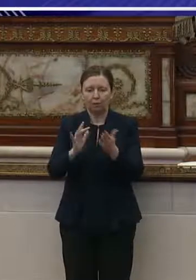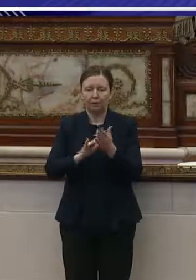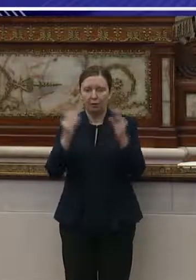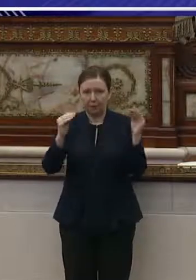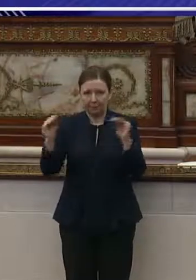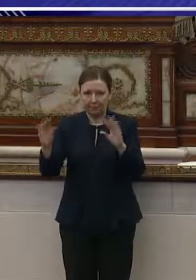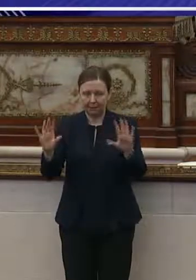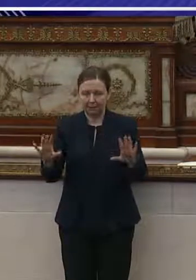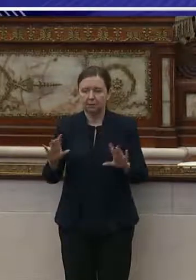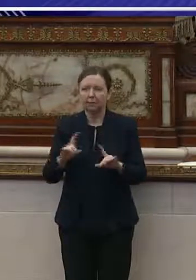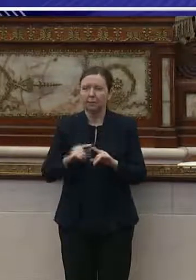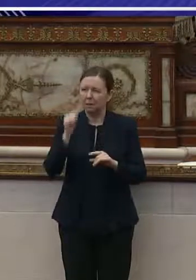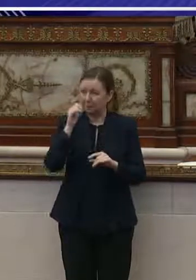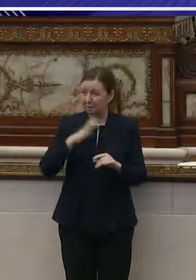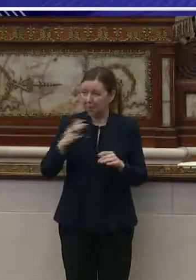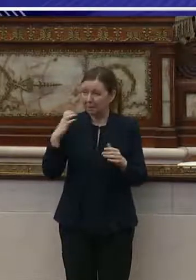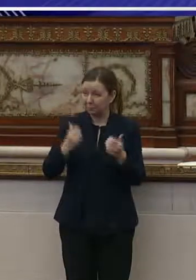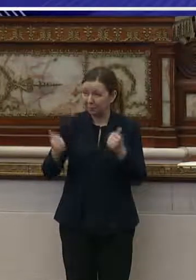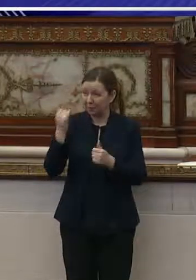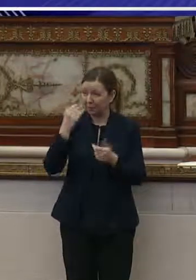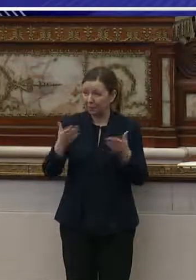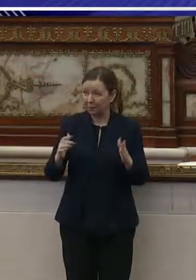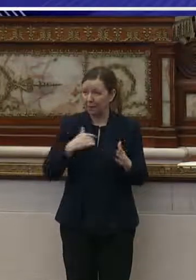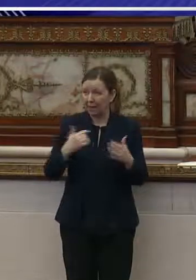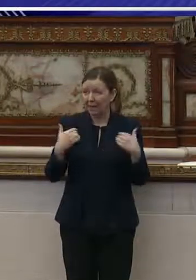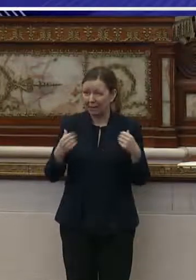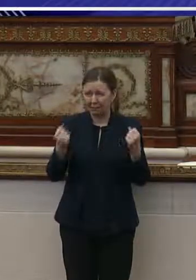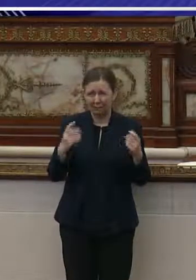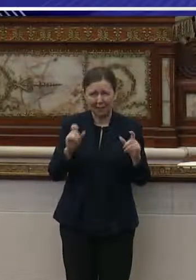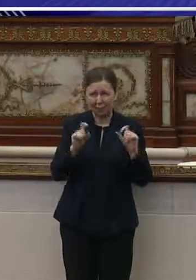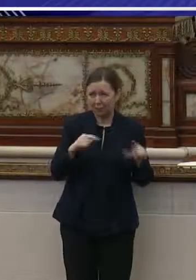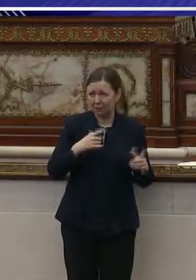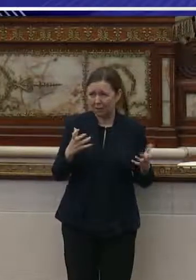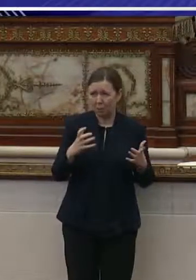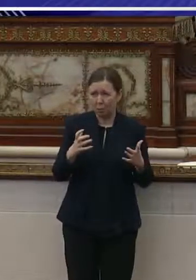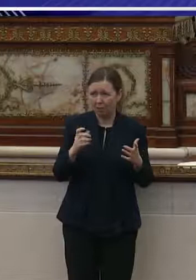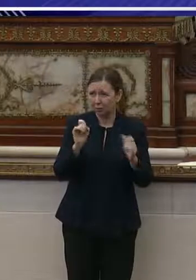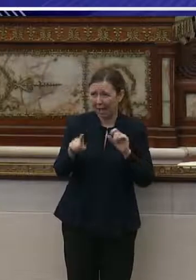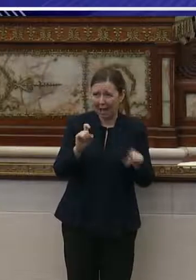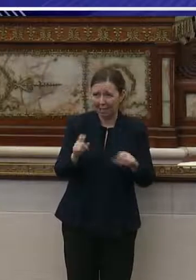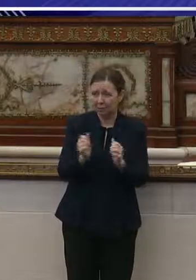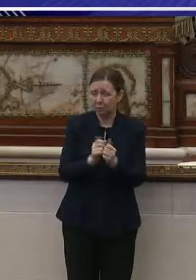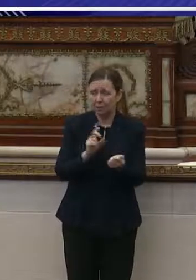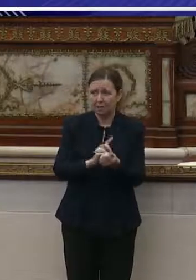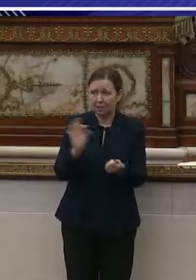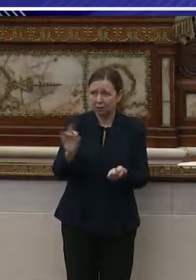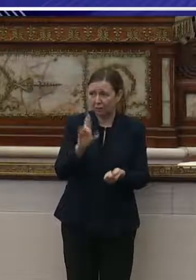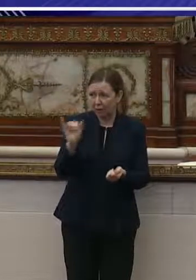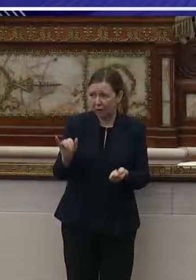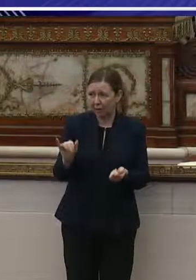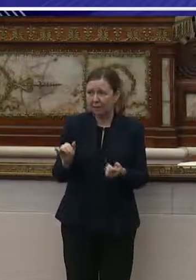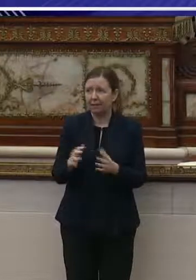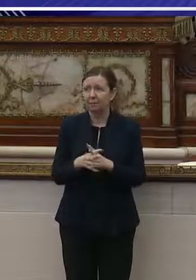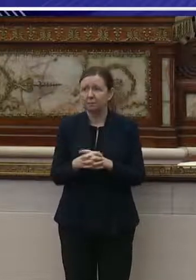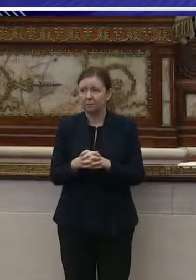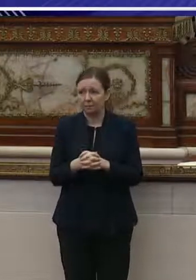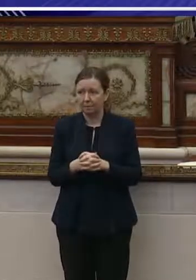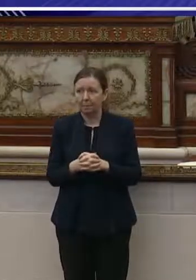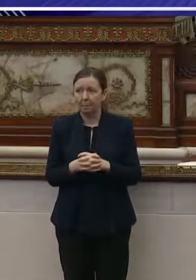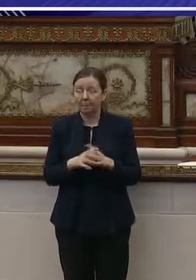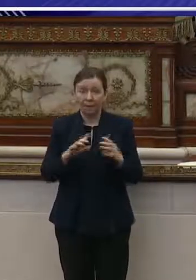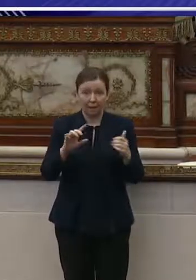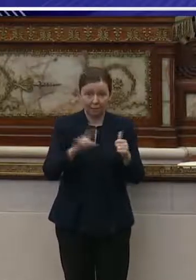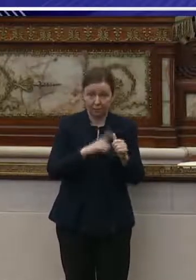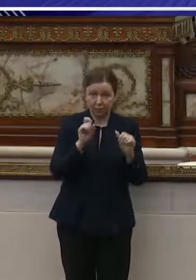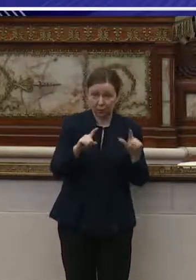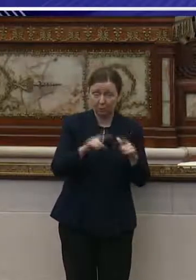pharmacies. Madam Chair, if you will allow, I have a number of questions that I would like to get in with Dr. Farley. So Dr. Farley, address that first